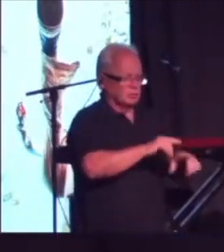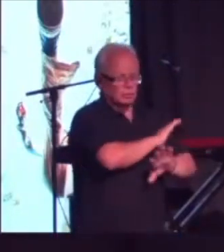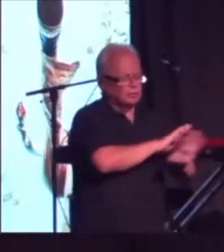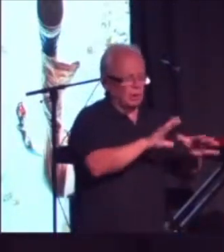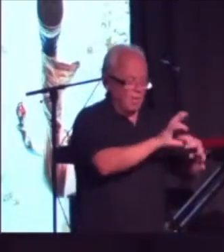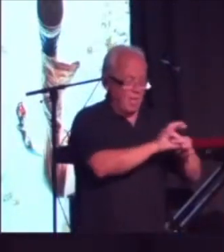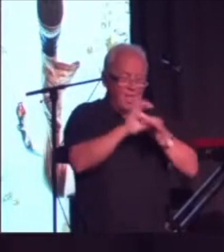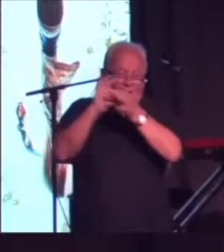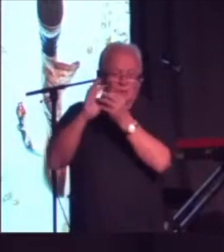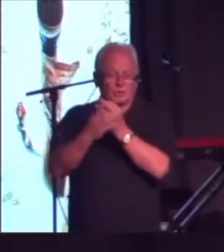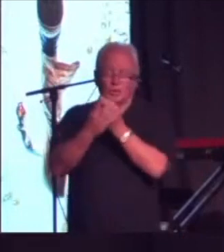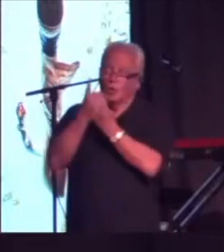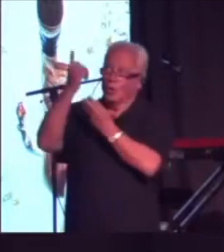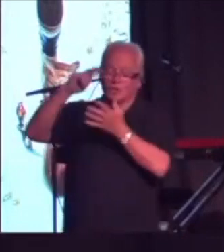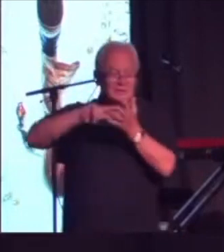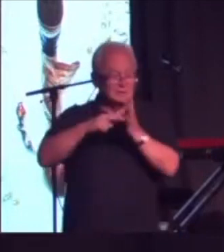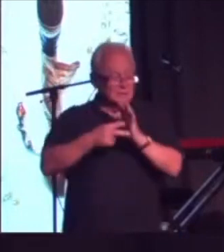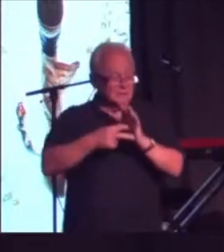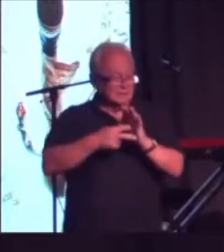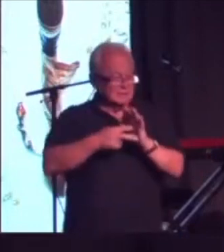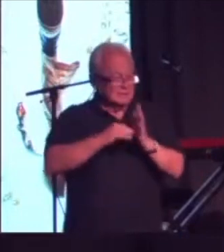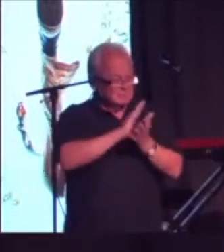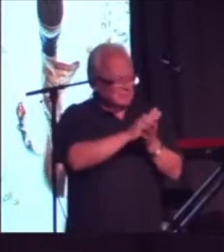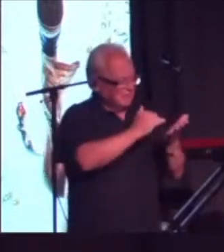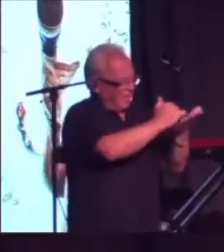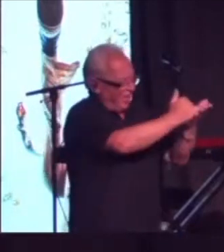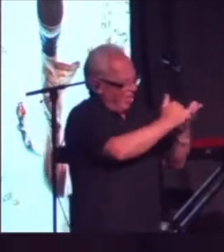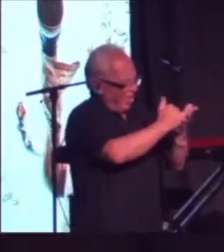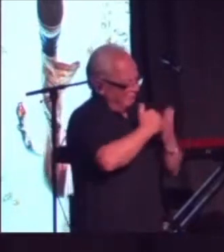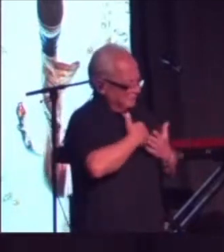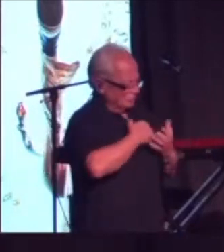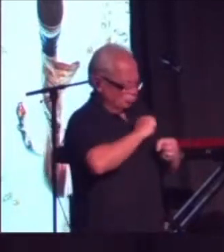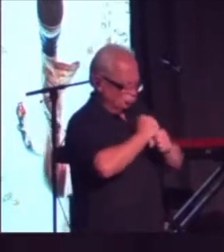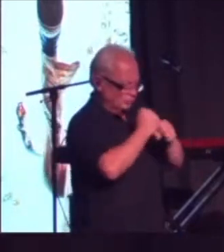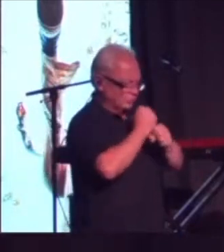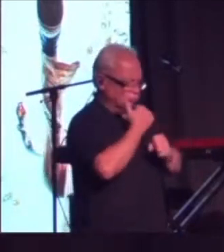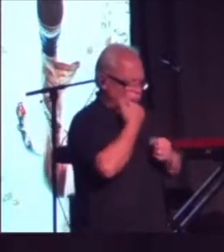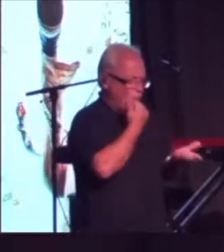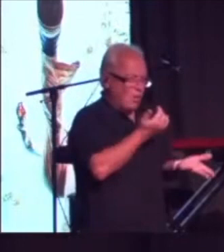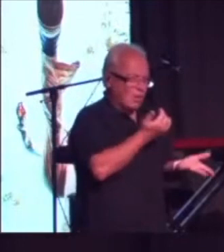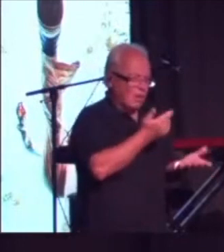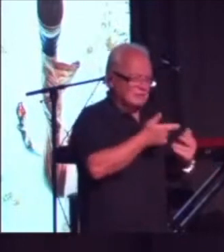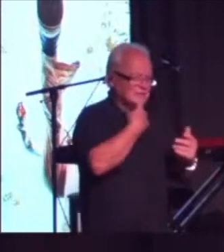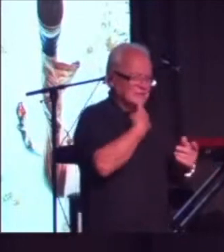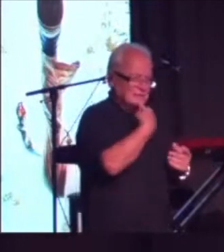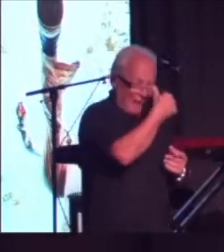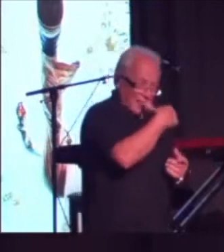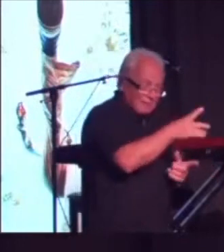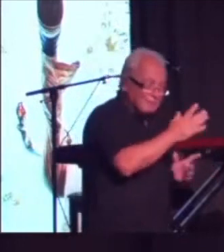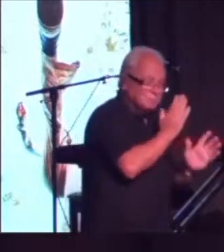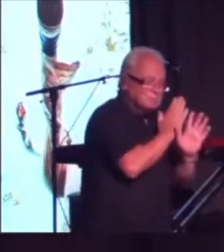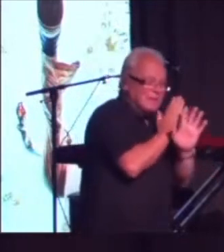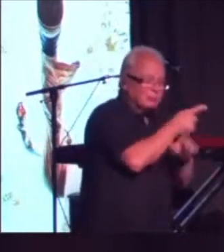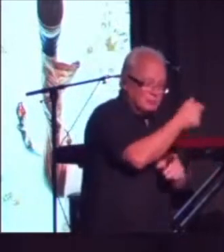They'll shape you the wrong way. You tell them personal stuff and it'll end up in the Guardian. So be careful who